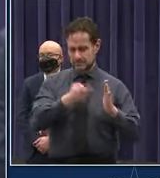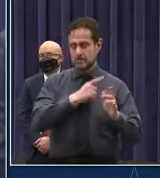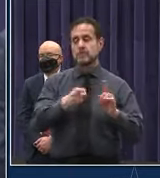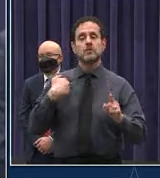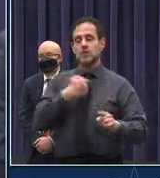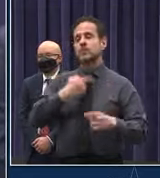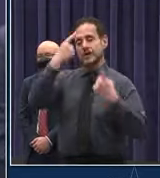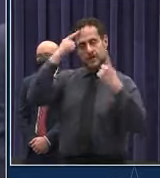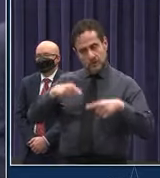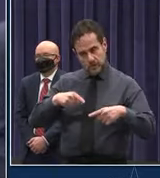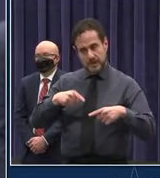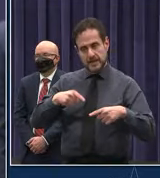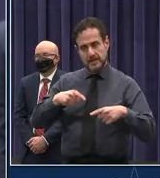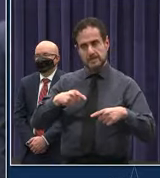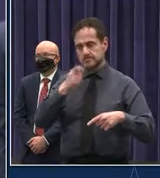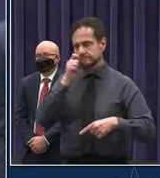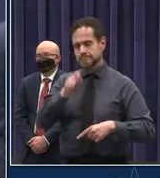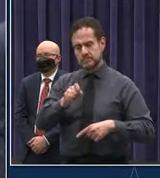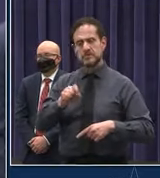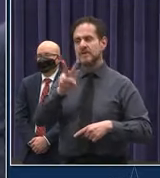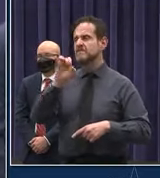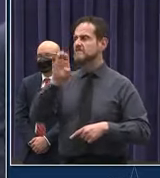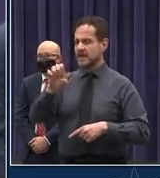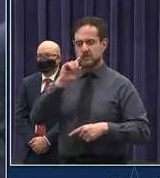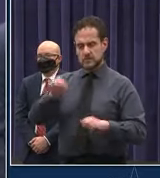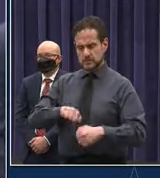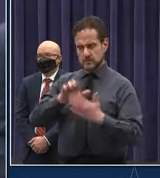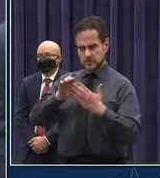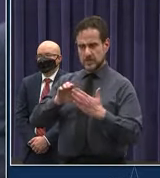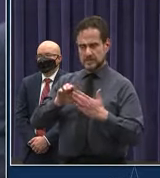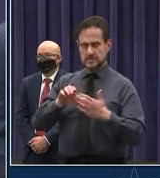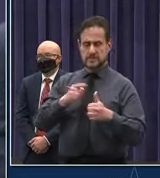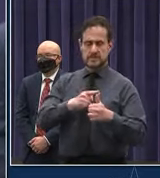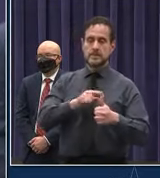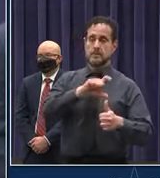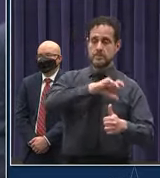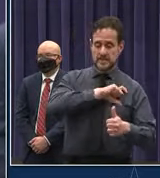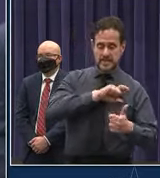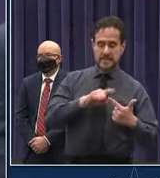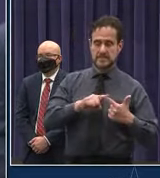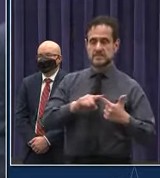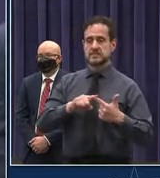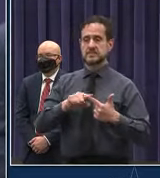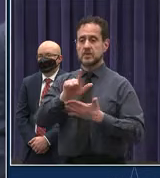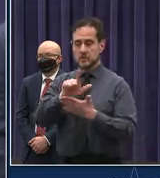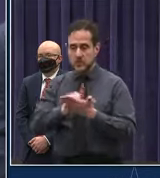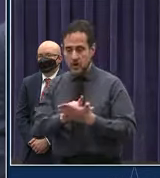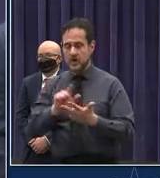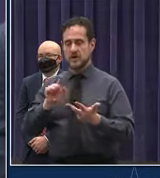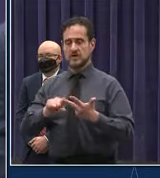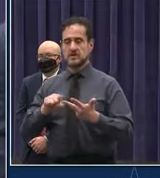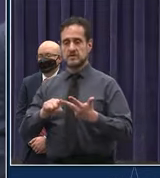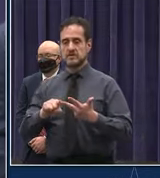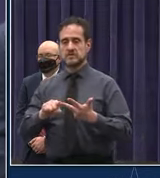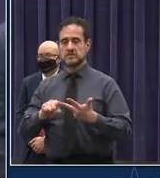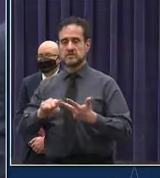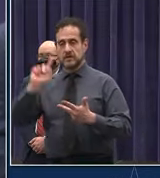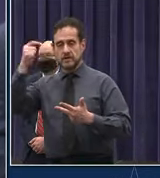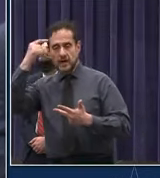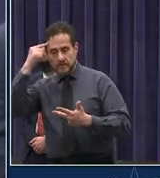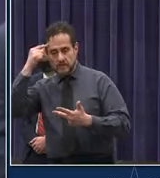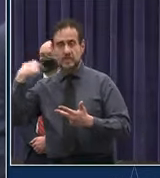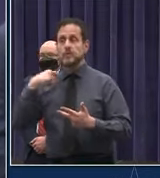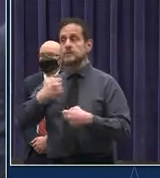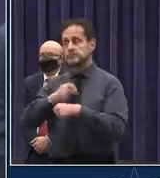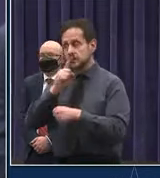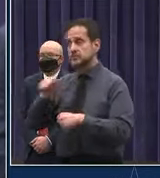didn't match their passion and their enthusiasm? So I think you'll see more opportunities for